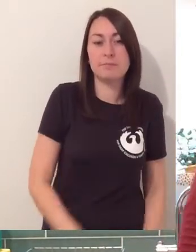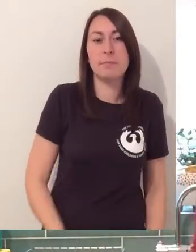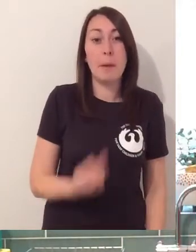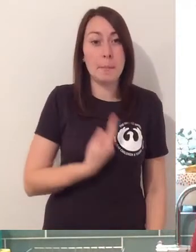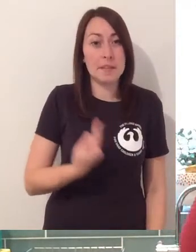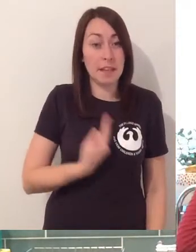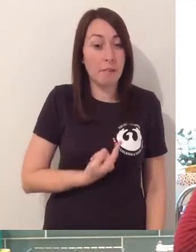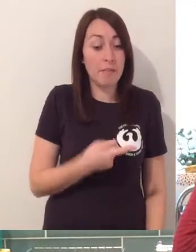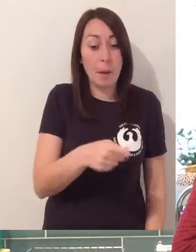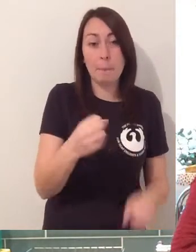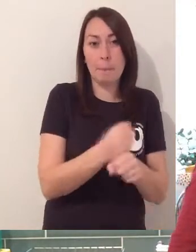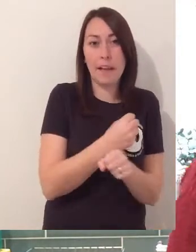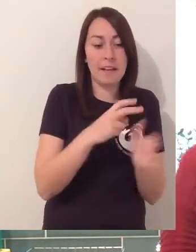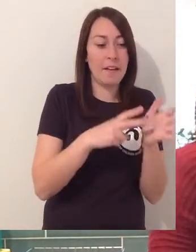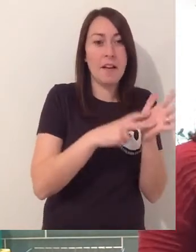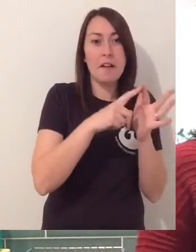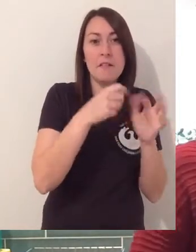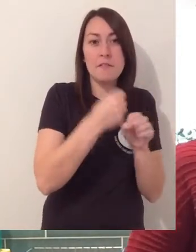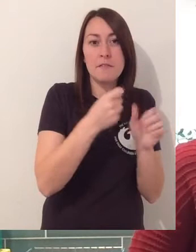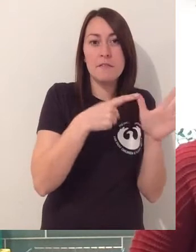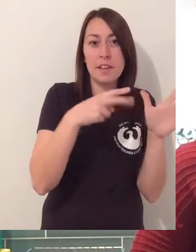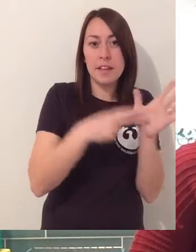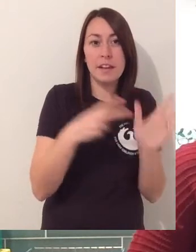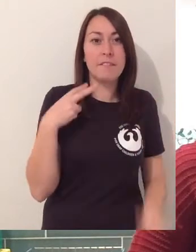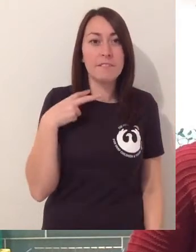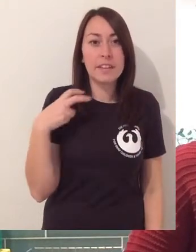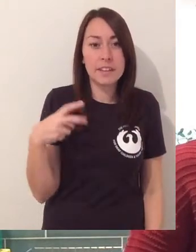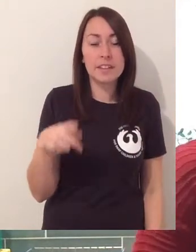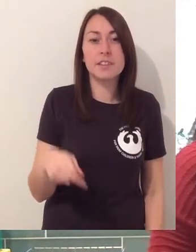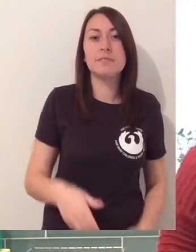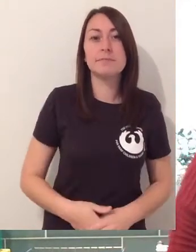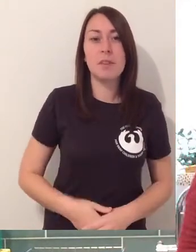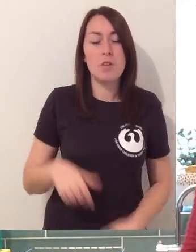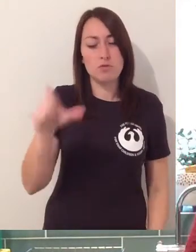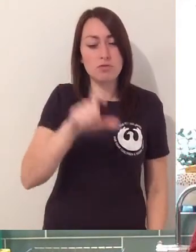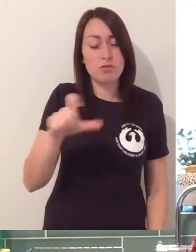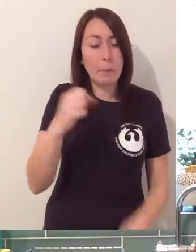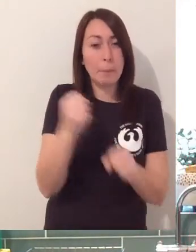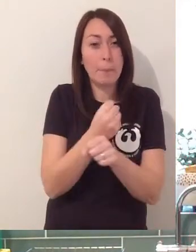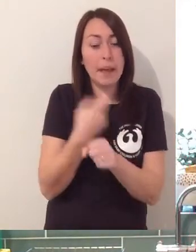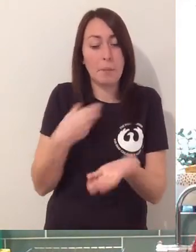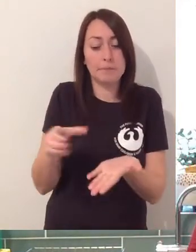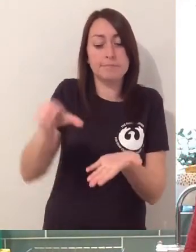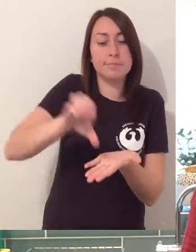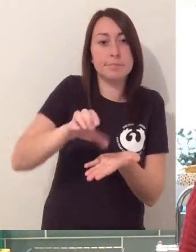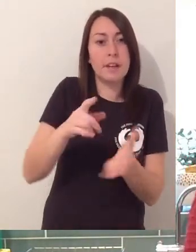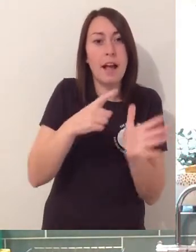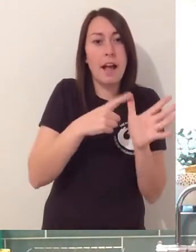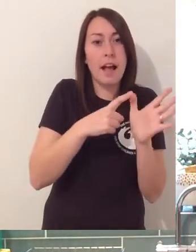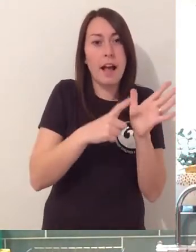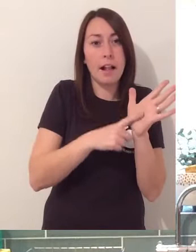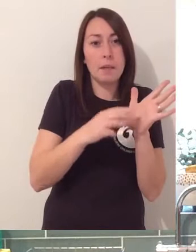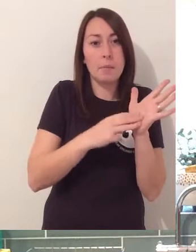So to make it nice and creamy, I'm going to be adding just a dash of almond milk. But feel free to use any milk that you've got in the